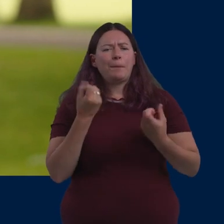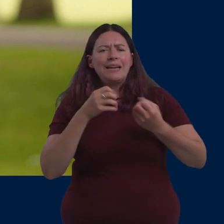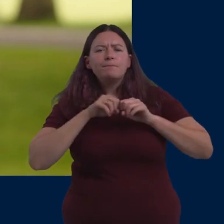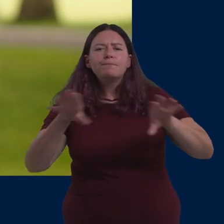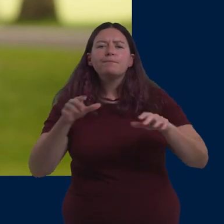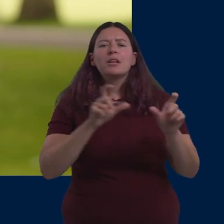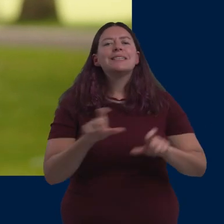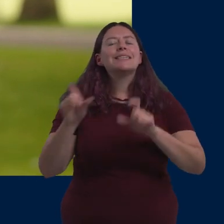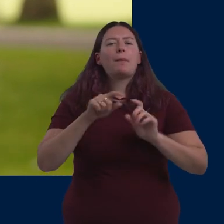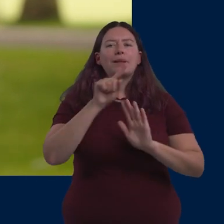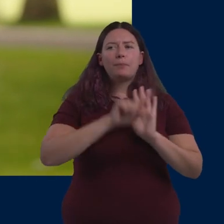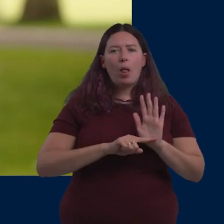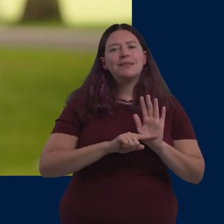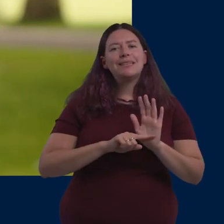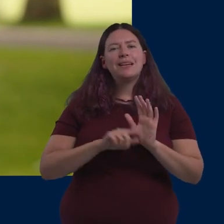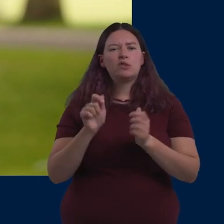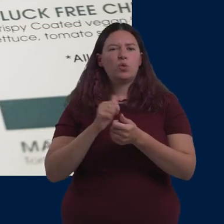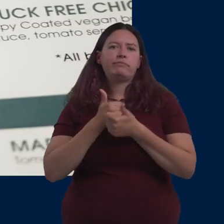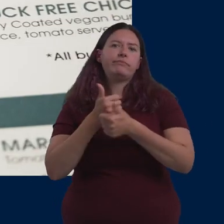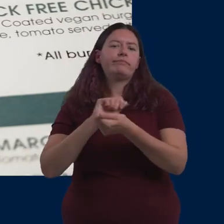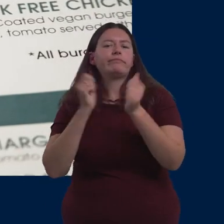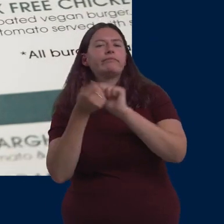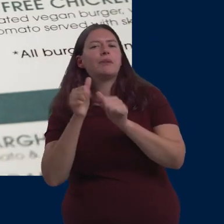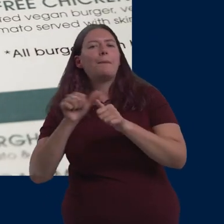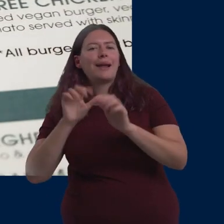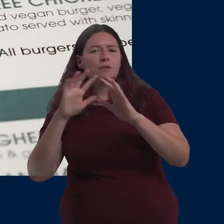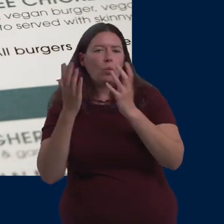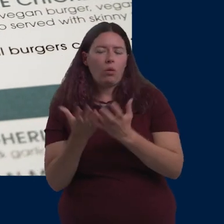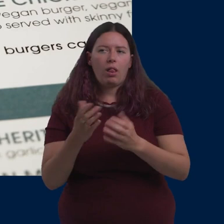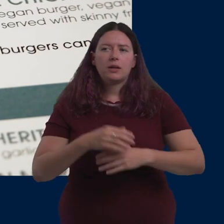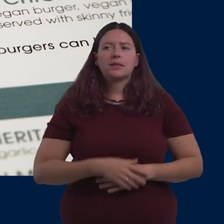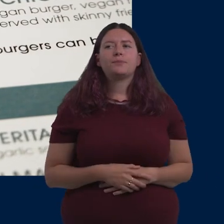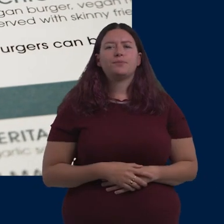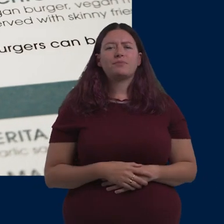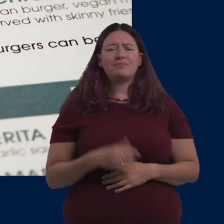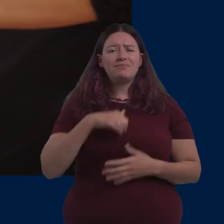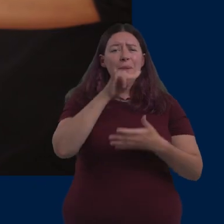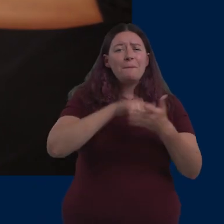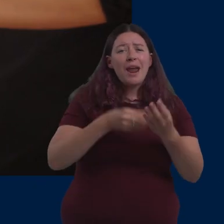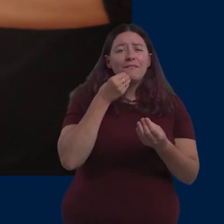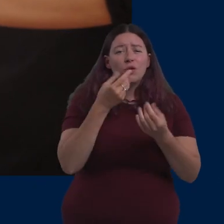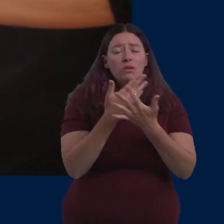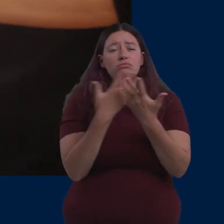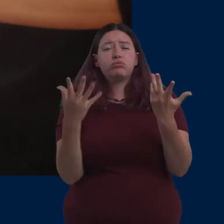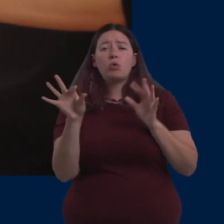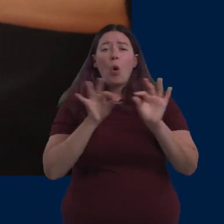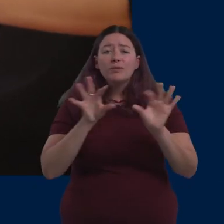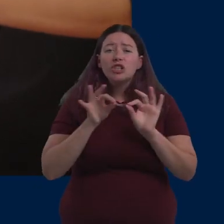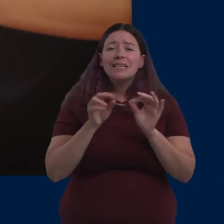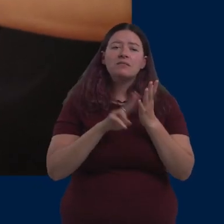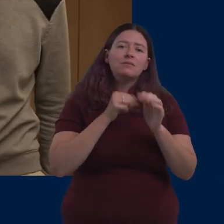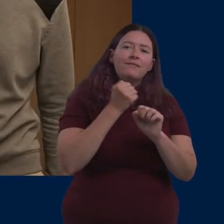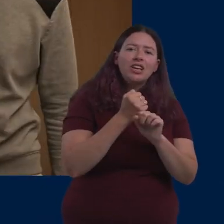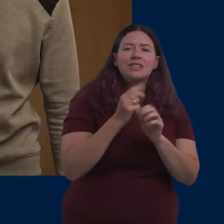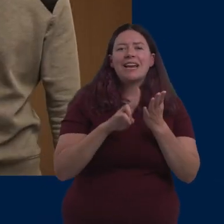environmental impact and create positive and long-lasting change. From making our menu 50% veggie and vegan in Teviot to going paperless wherever possible.